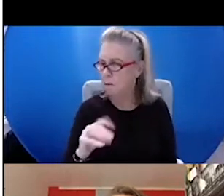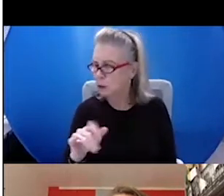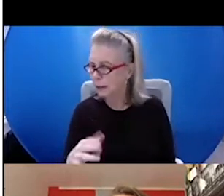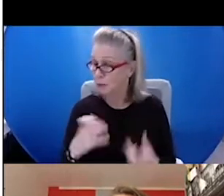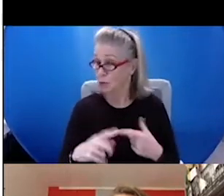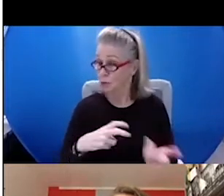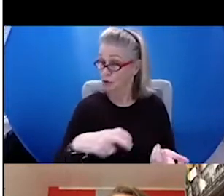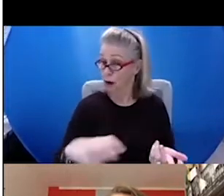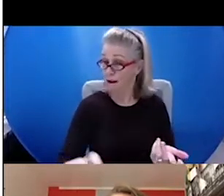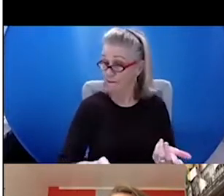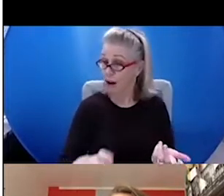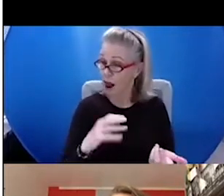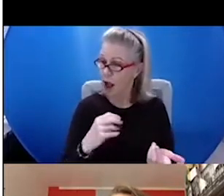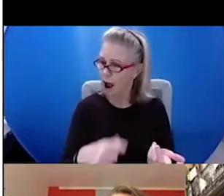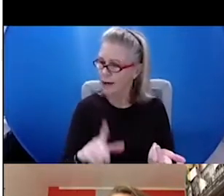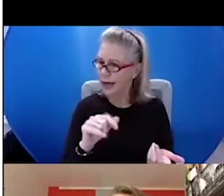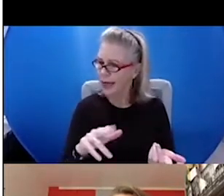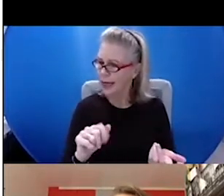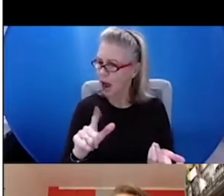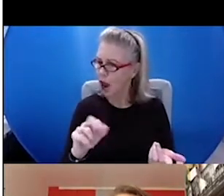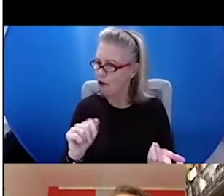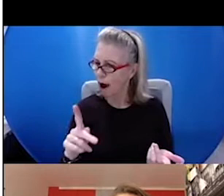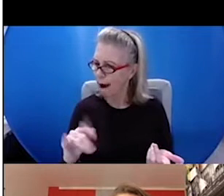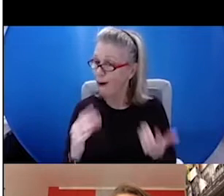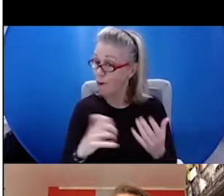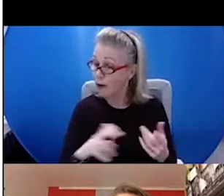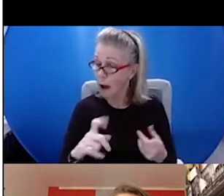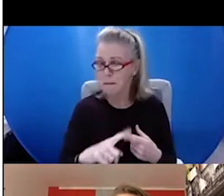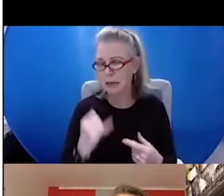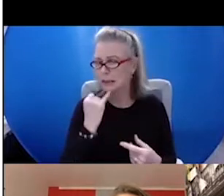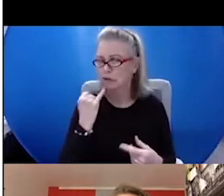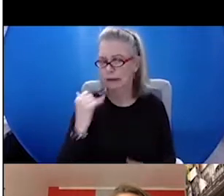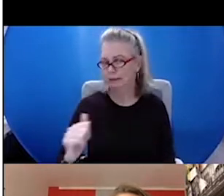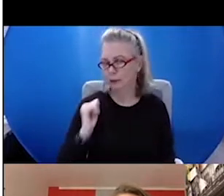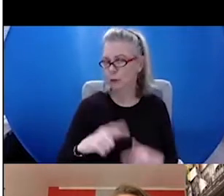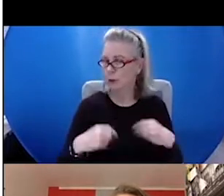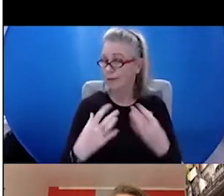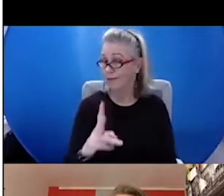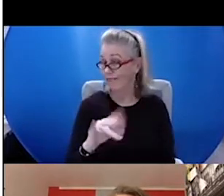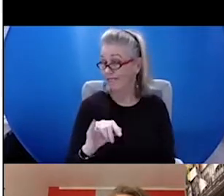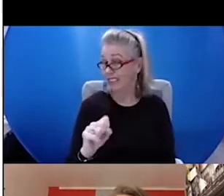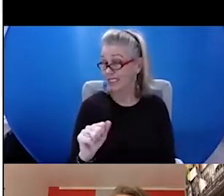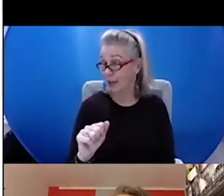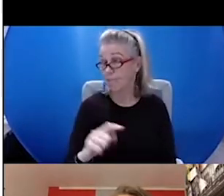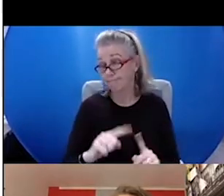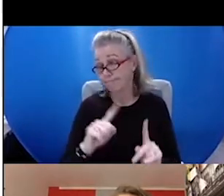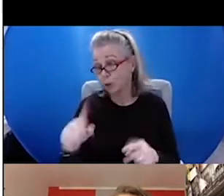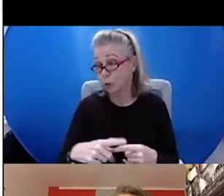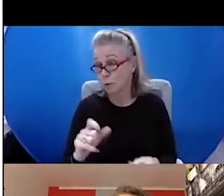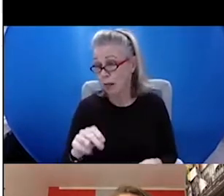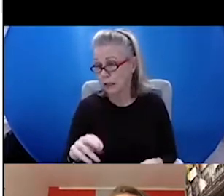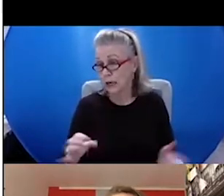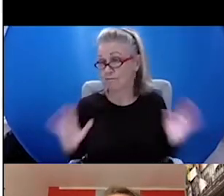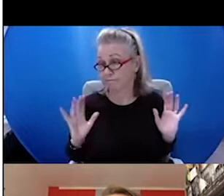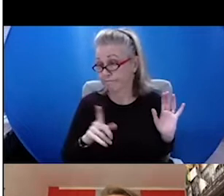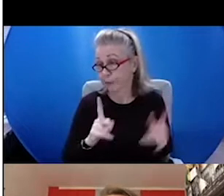by Lina Laraki as a result of Israel's refusal to give her a visa to go in residency in Palestine, speaks for itself.